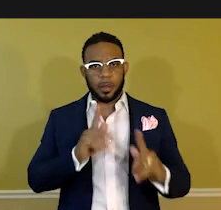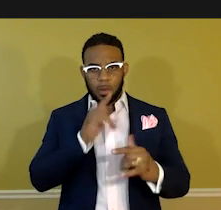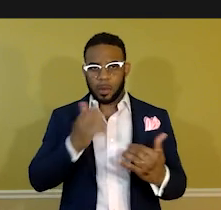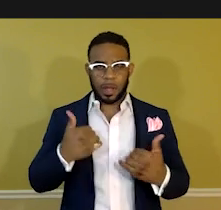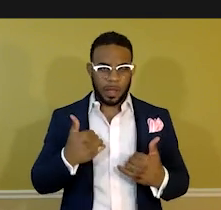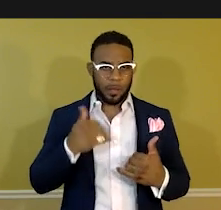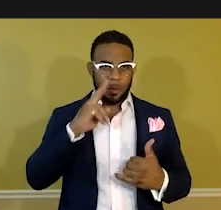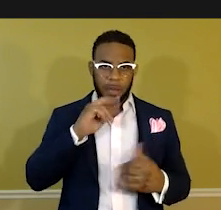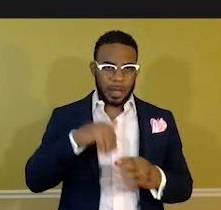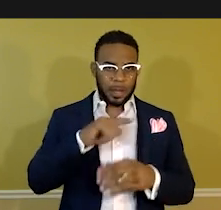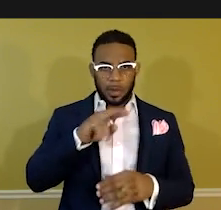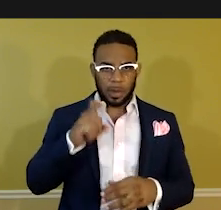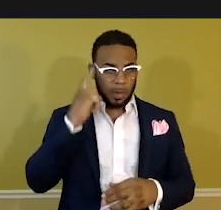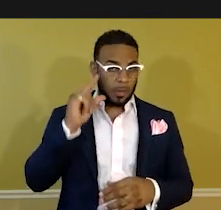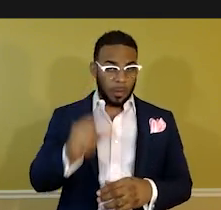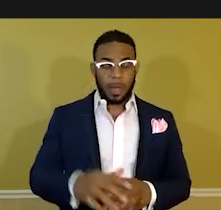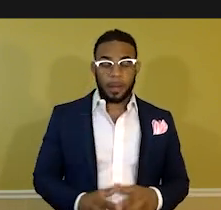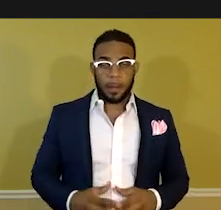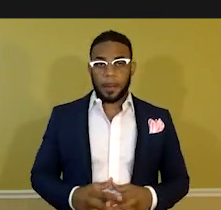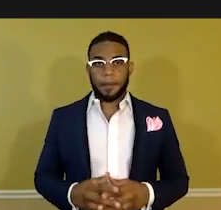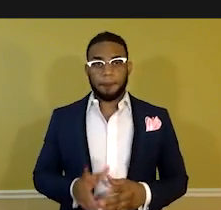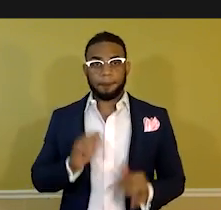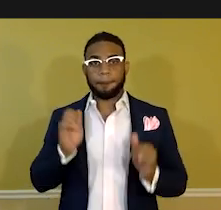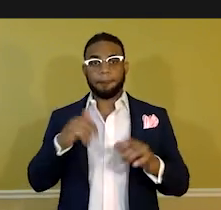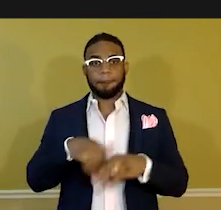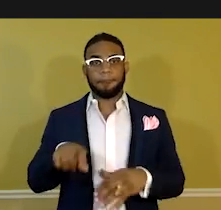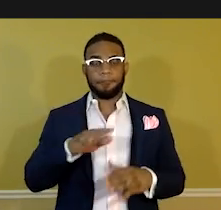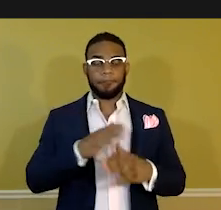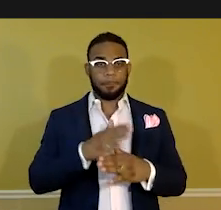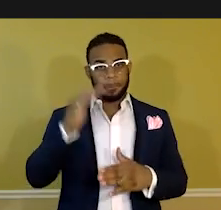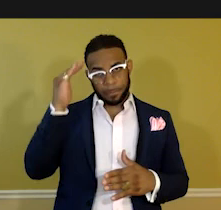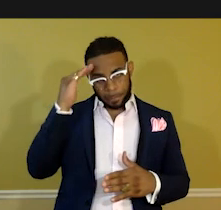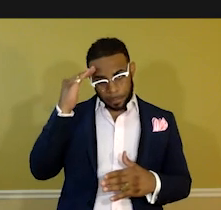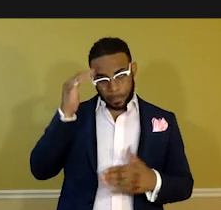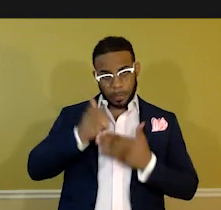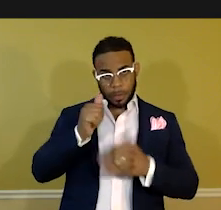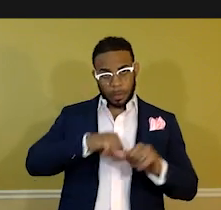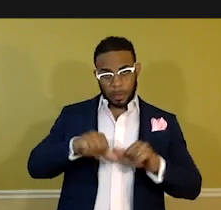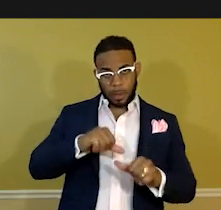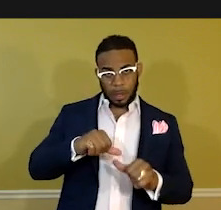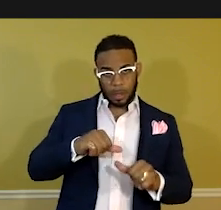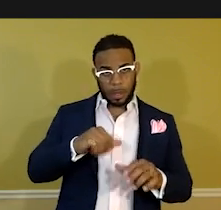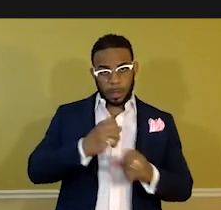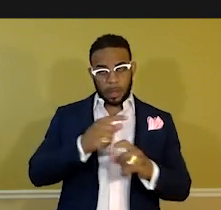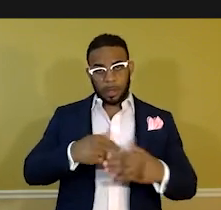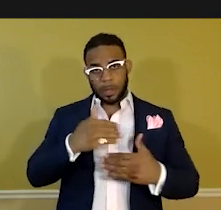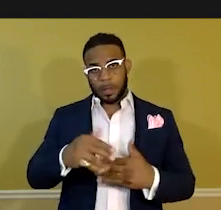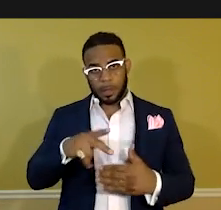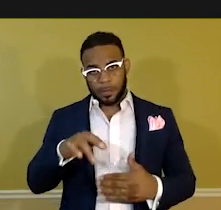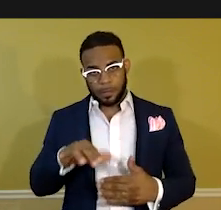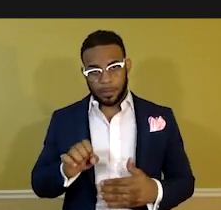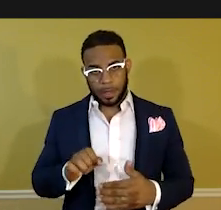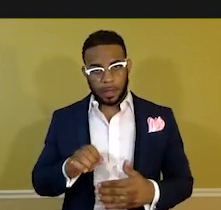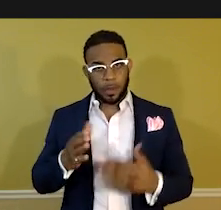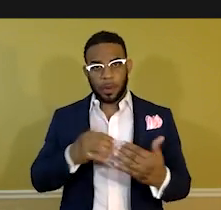who have been in UX for a while. Um, and we're all in there to share knowledge and help each other, um, get to the next phase,